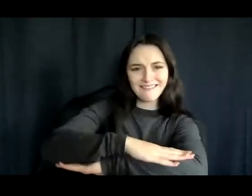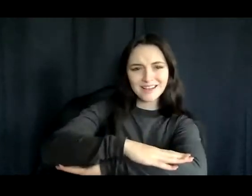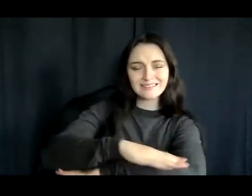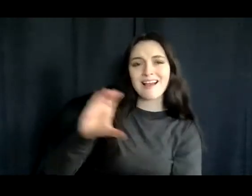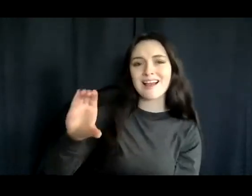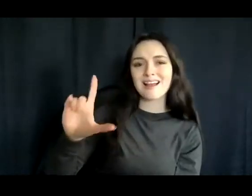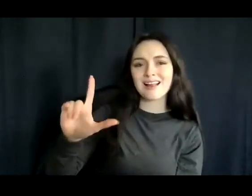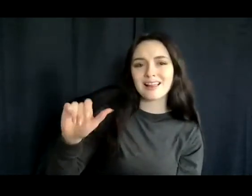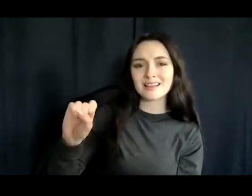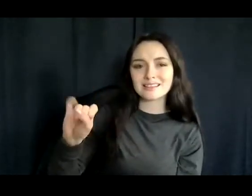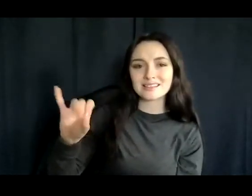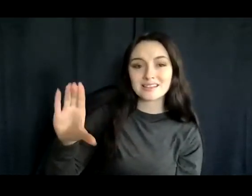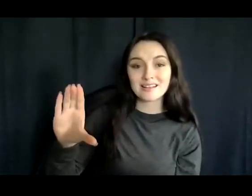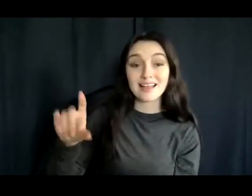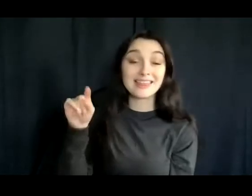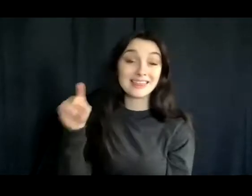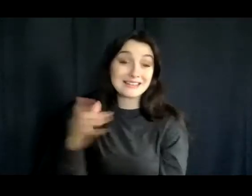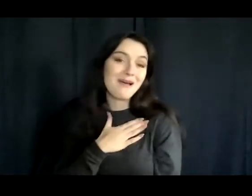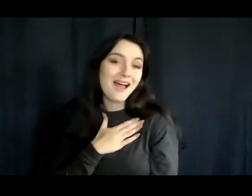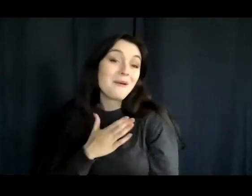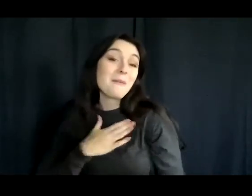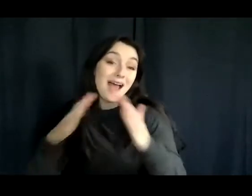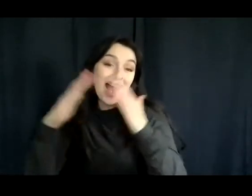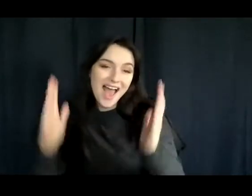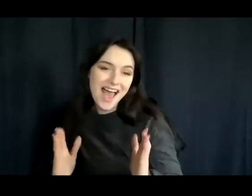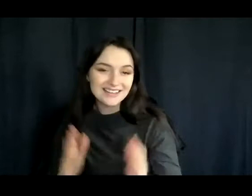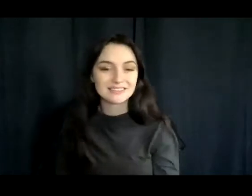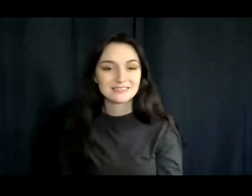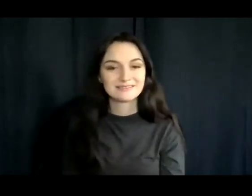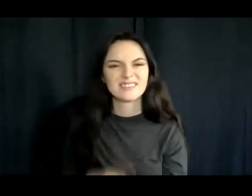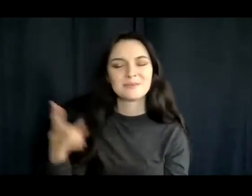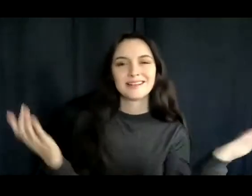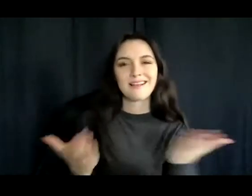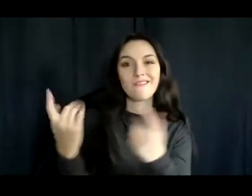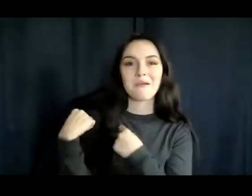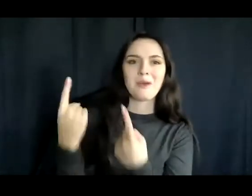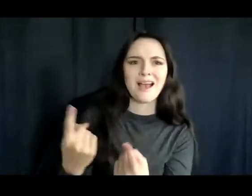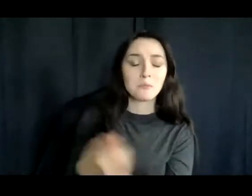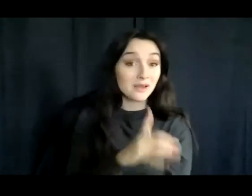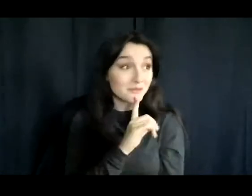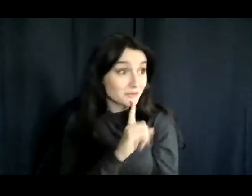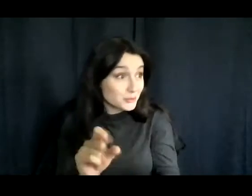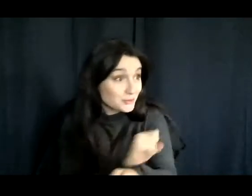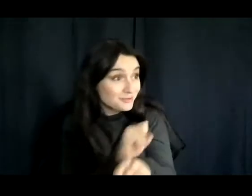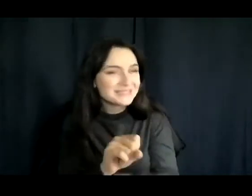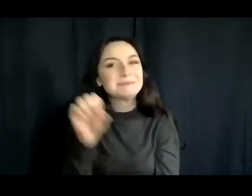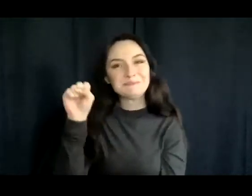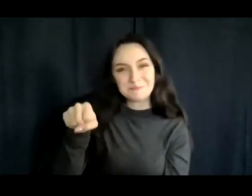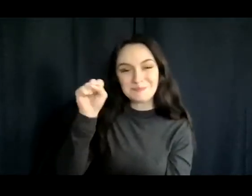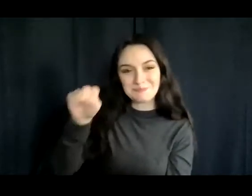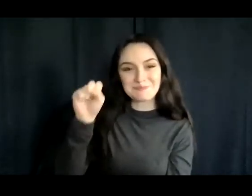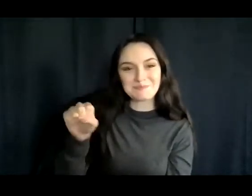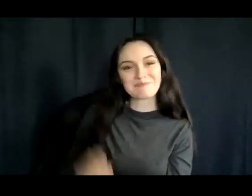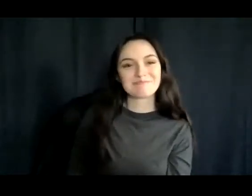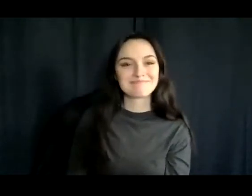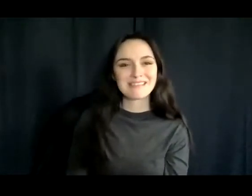Nice. This was actually mine from my house. Really? It's been here for a while now. Are you kidding? Yeah, that's my father-in-law, so that's